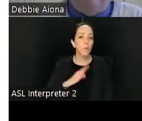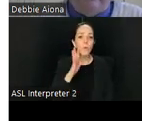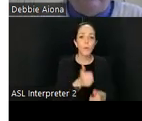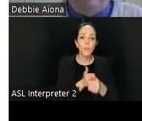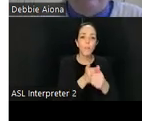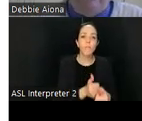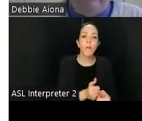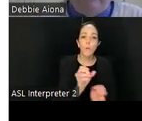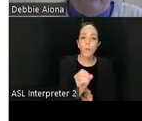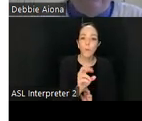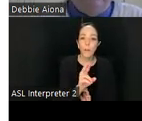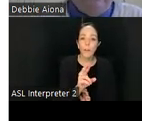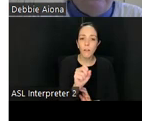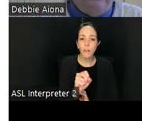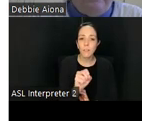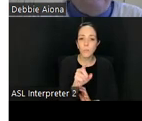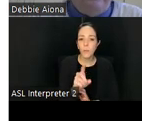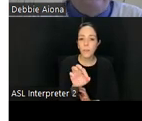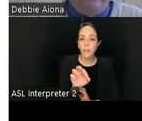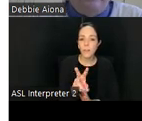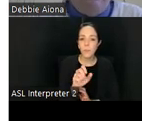ORS 192.610 through